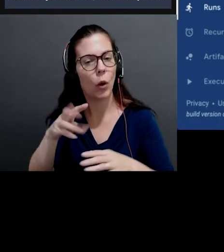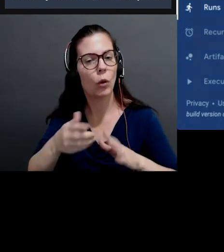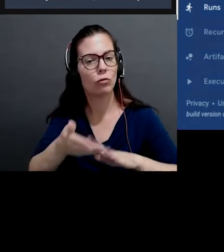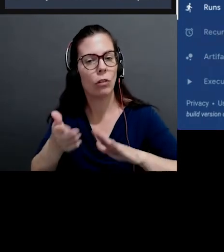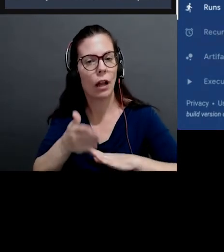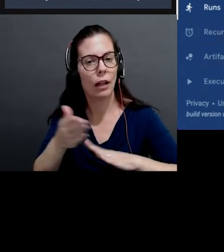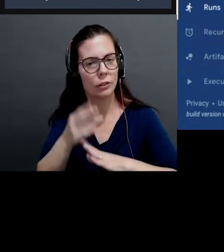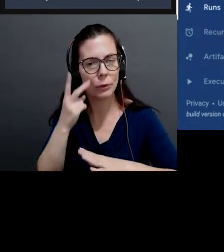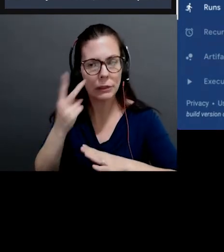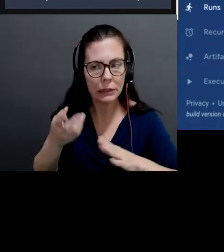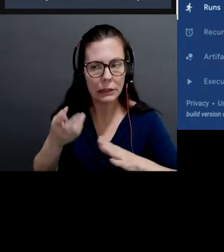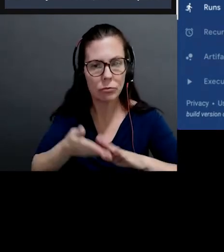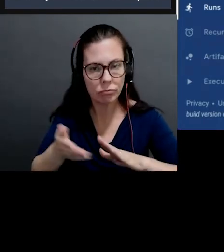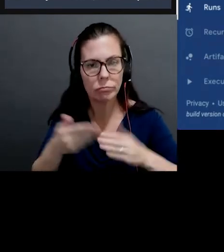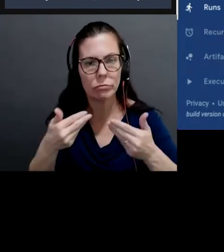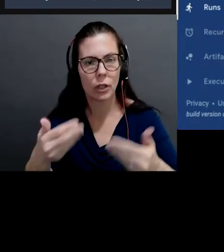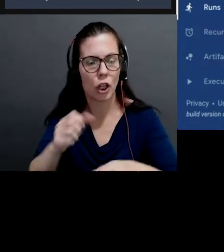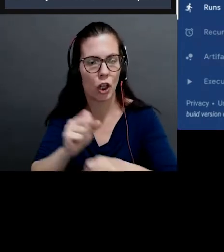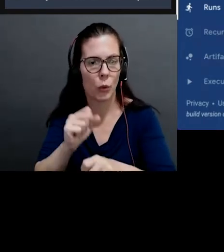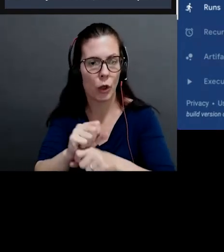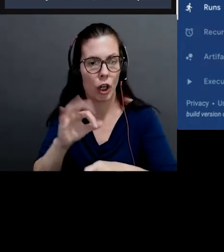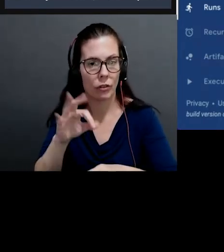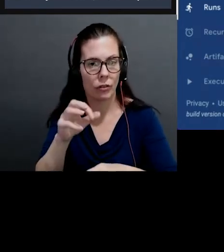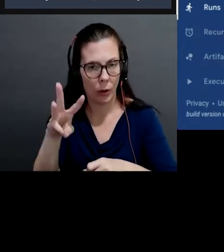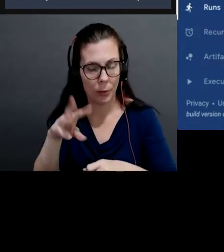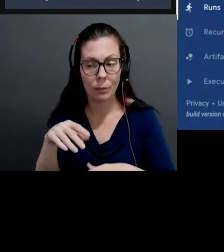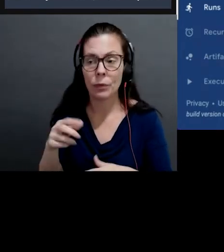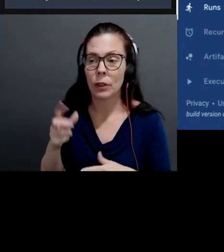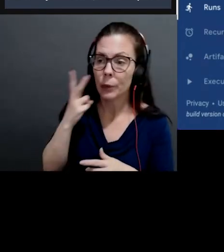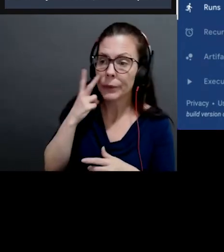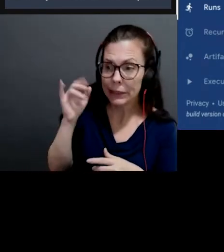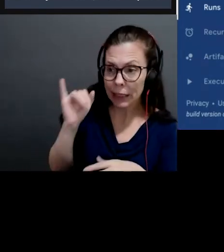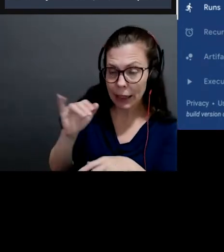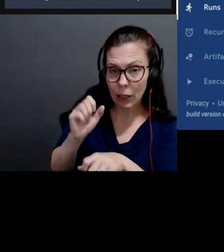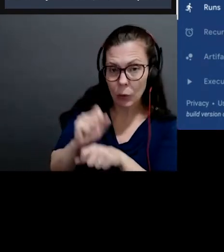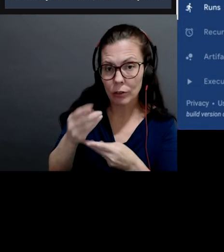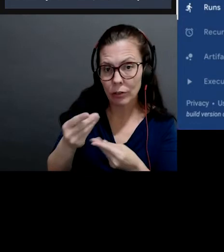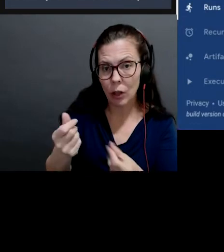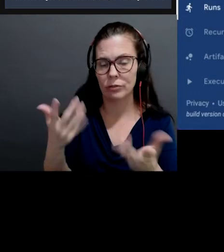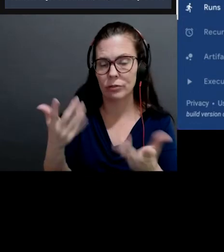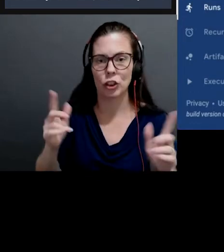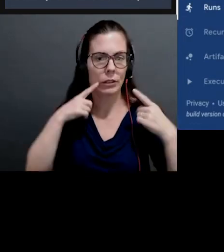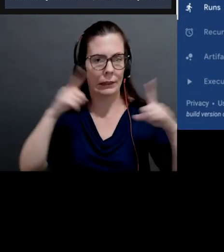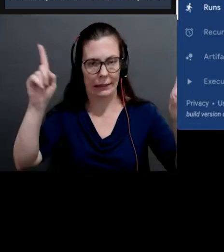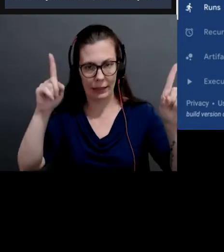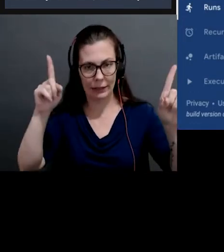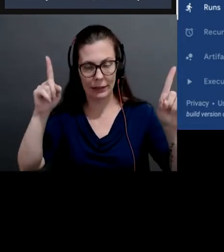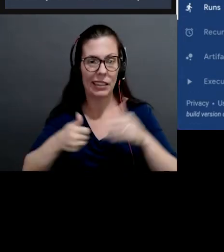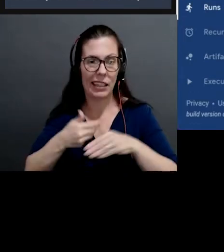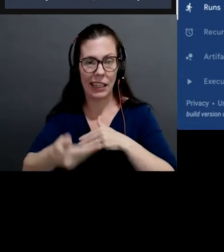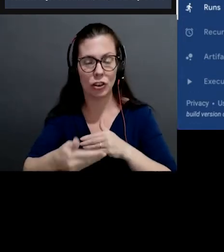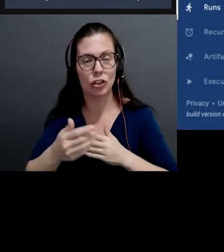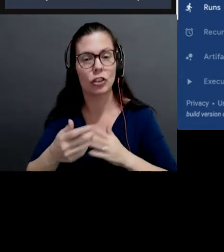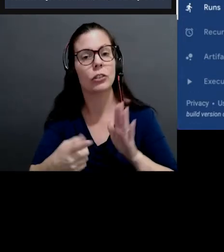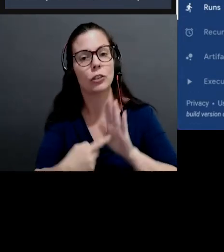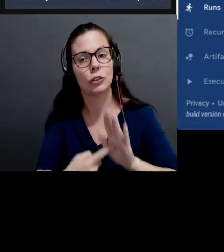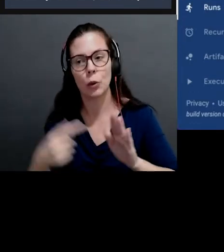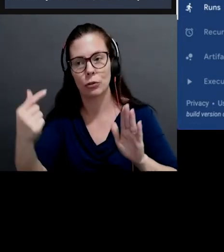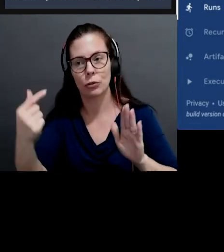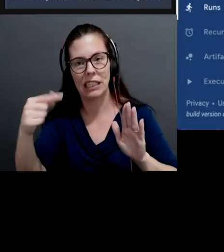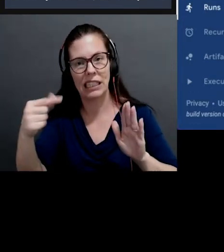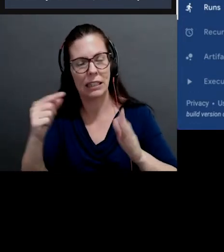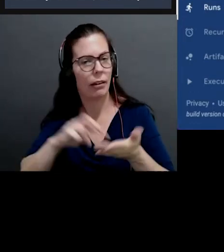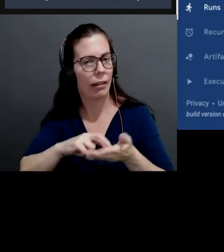workflow. Now, if you see here, our workflow has been executed successfully. Every step is showing in green. That means every step